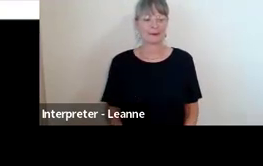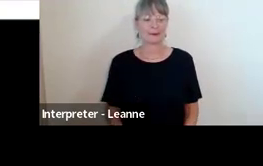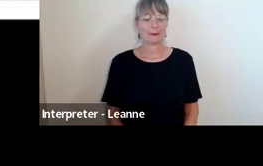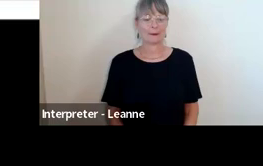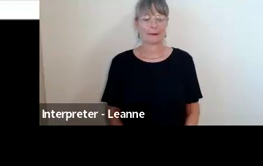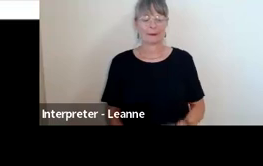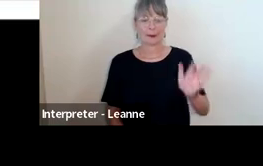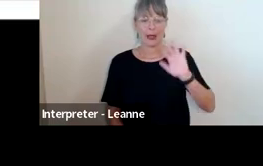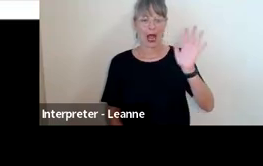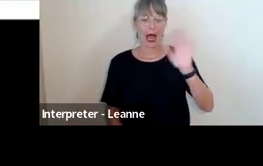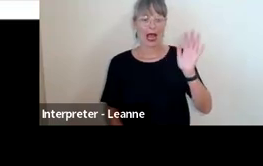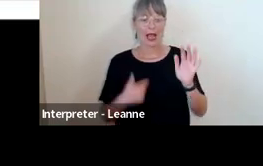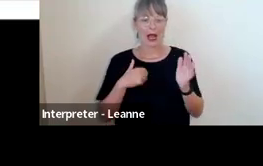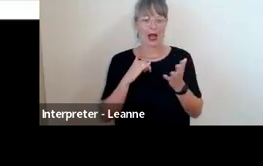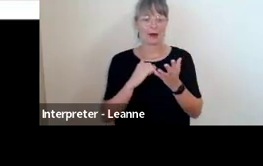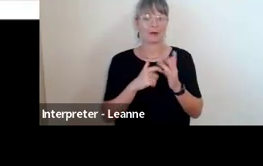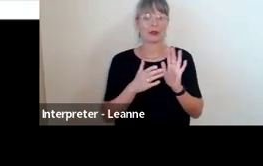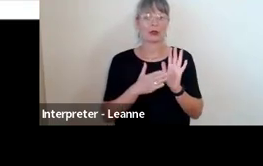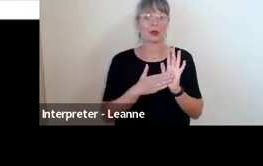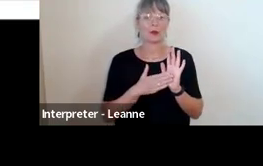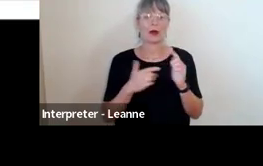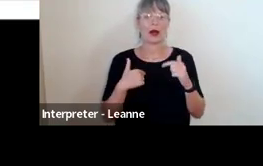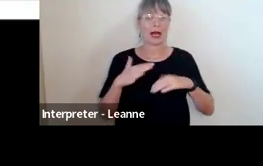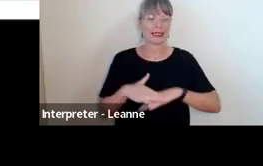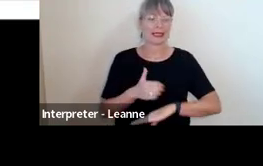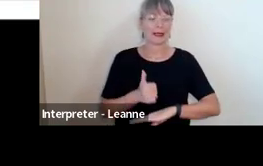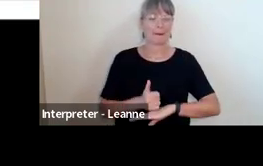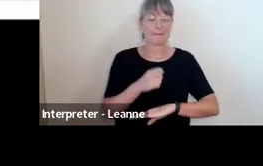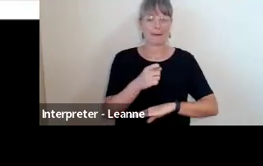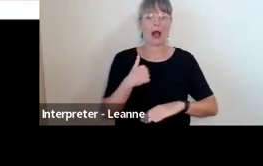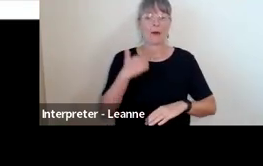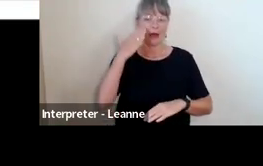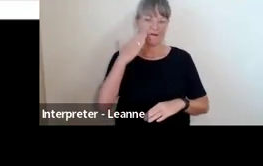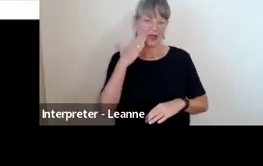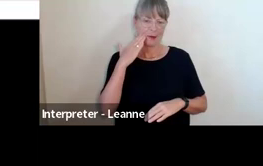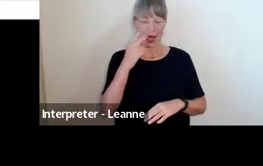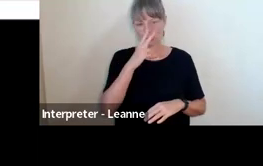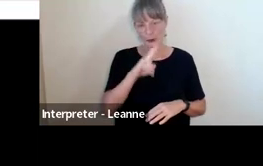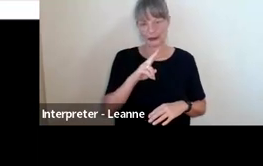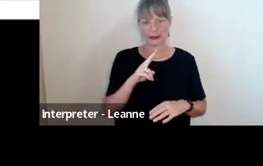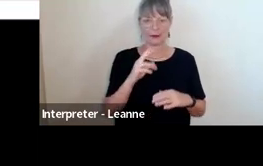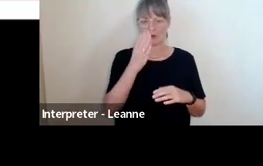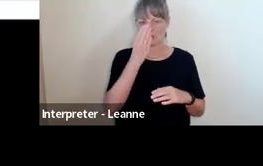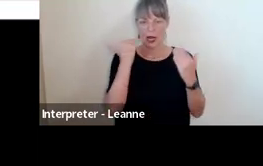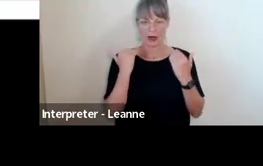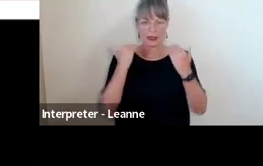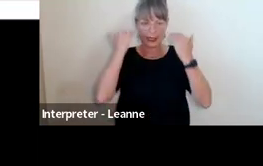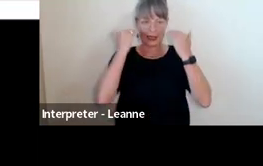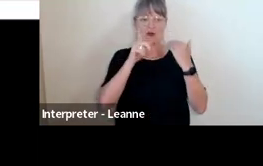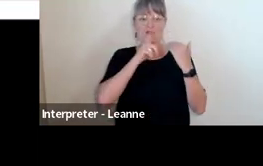Hi, I'm Storm. I'm the founder of ByStorm Beauty. I'm a female in her 20s. I have short brown hair and red lipstick on.